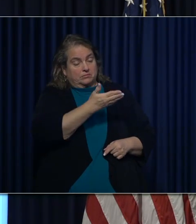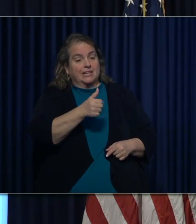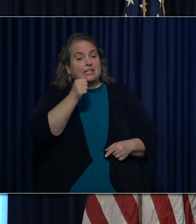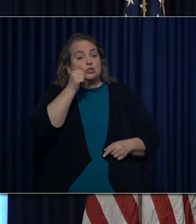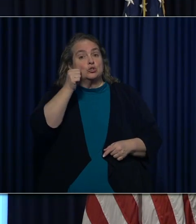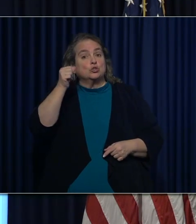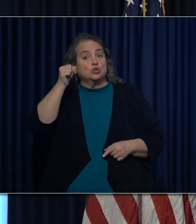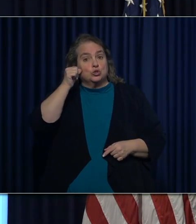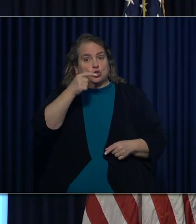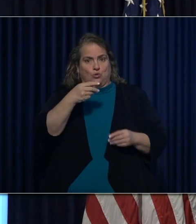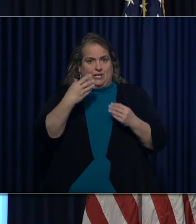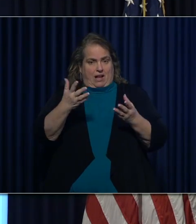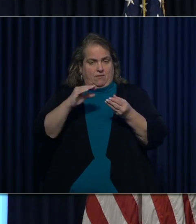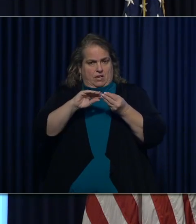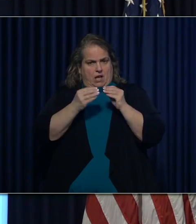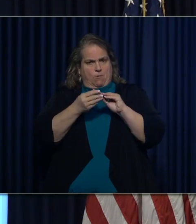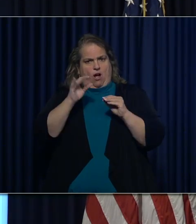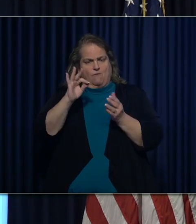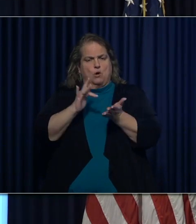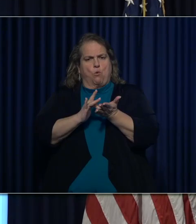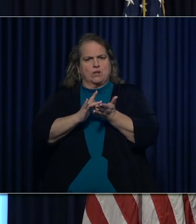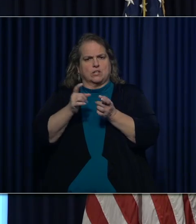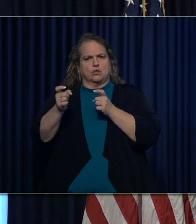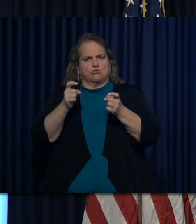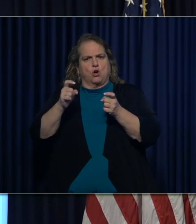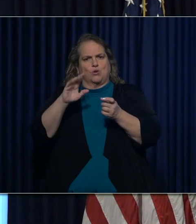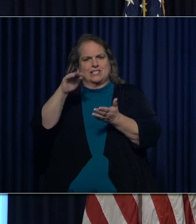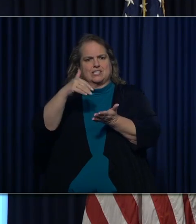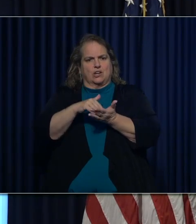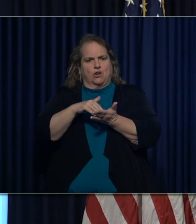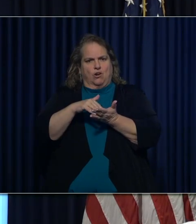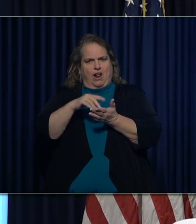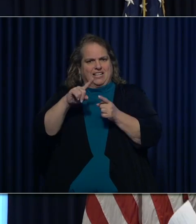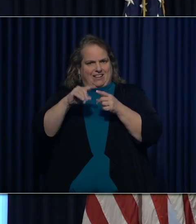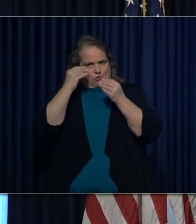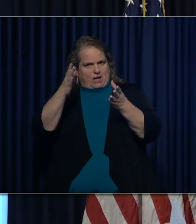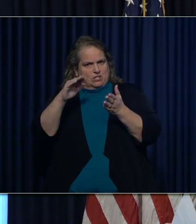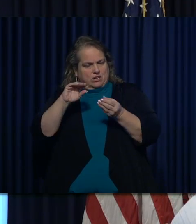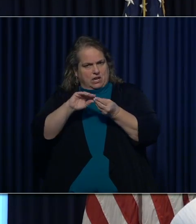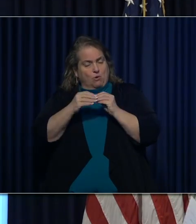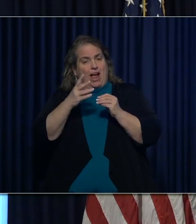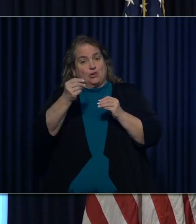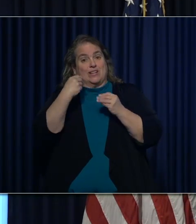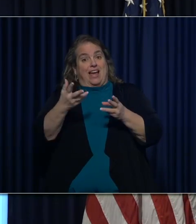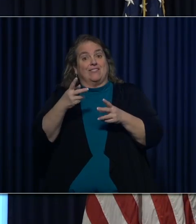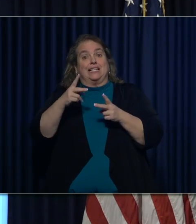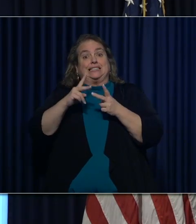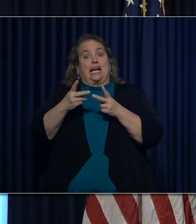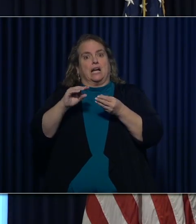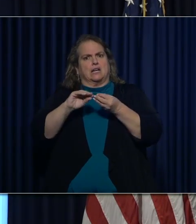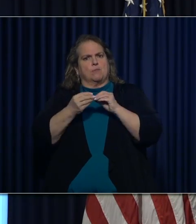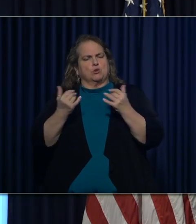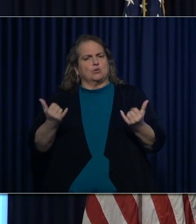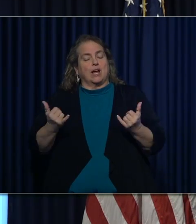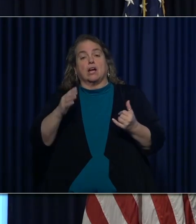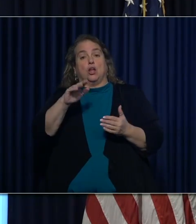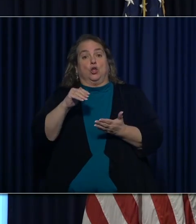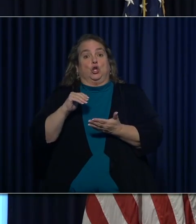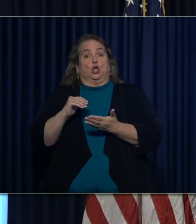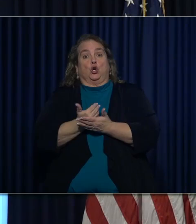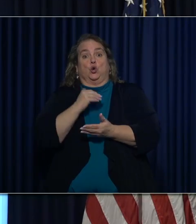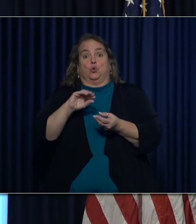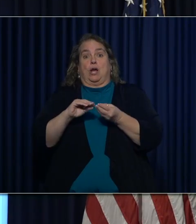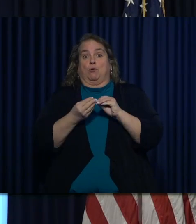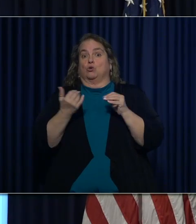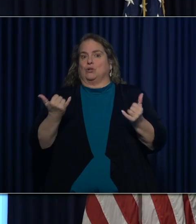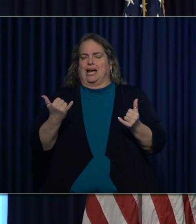number for the Poison Control Center as an information number. You gave a different number today. Which one should This new number is what we should be